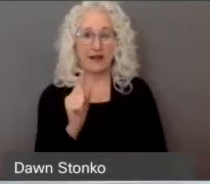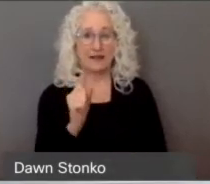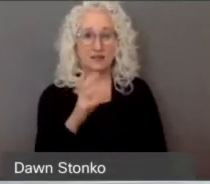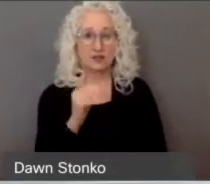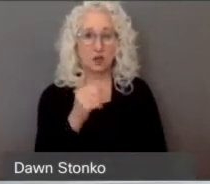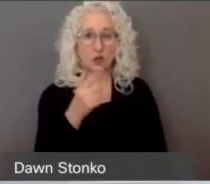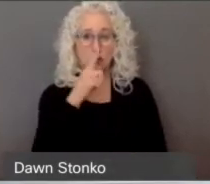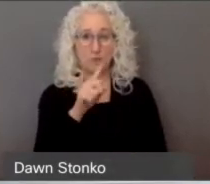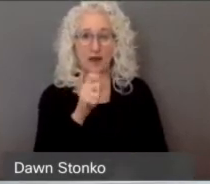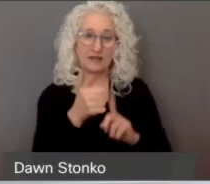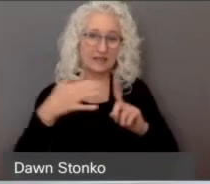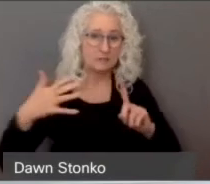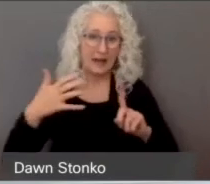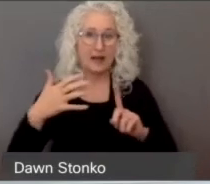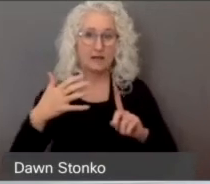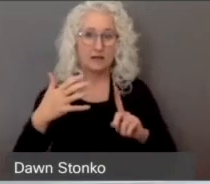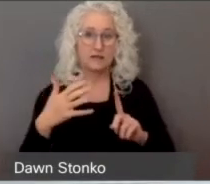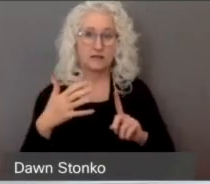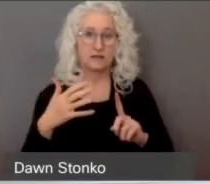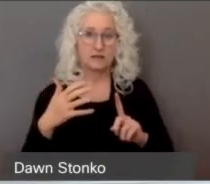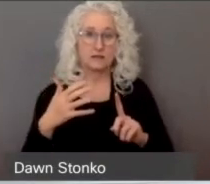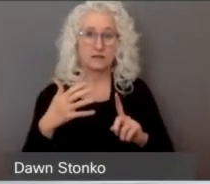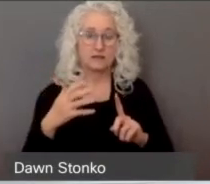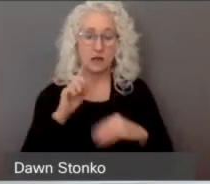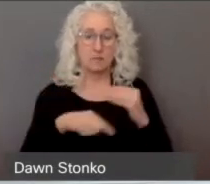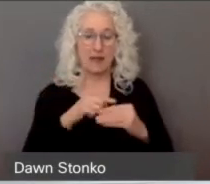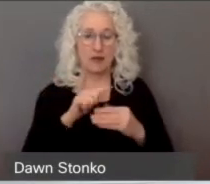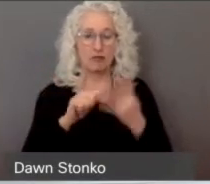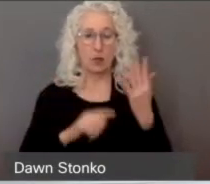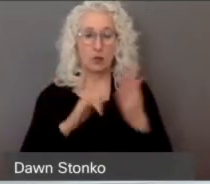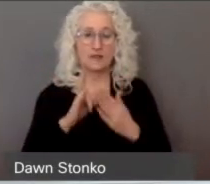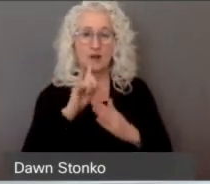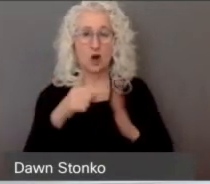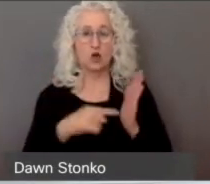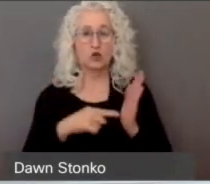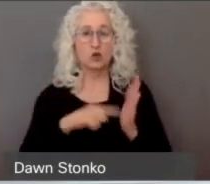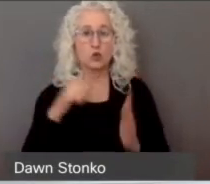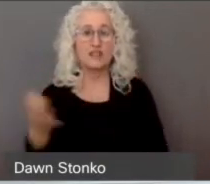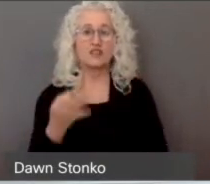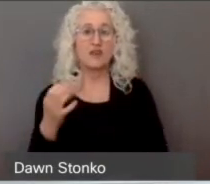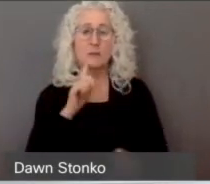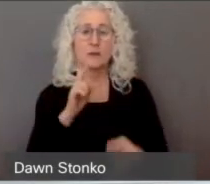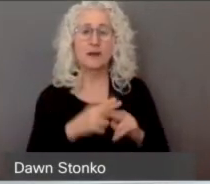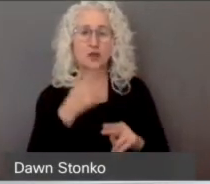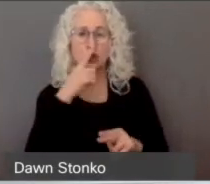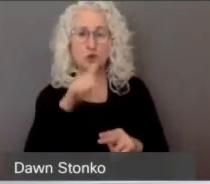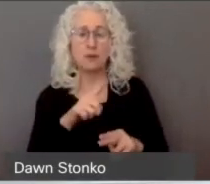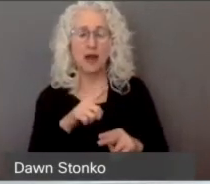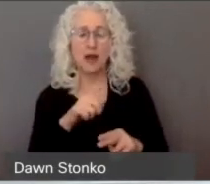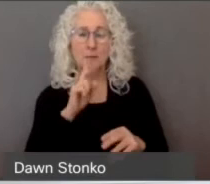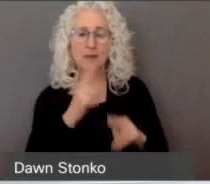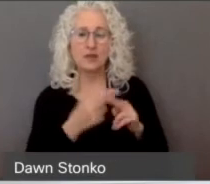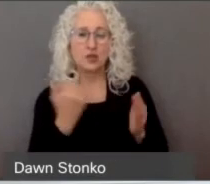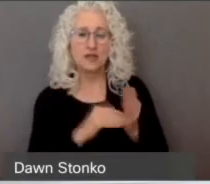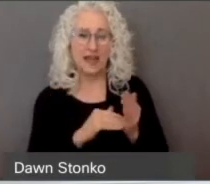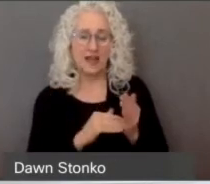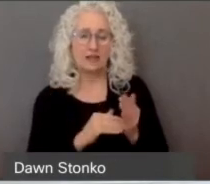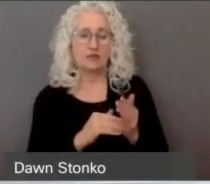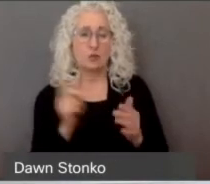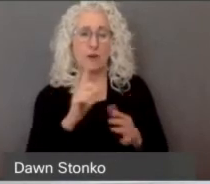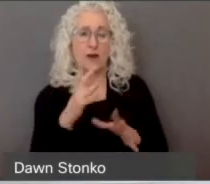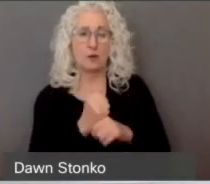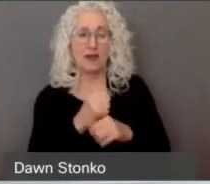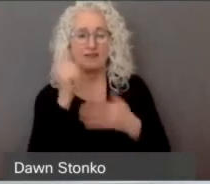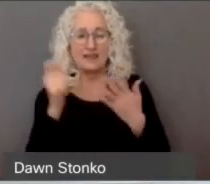expand on those that are due this Friday? And you mentioned this, but can you mention again where to get the details on how to apply?